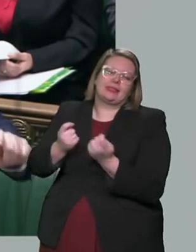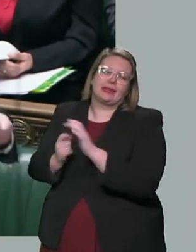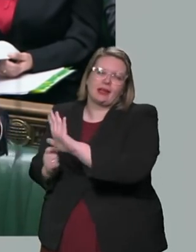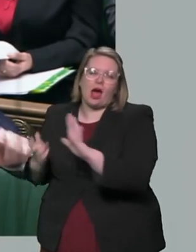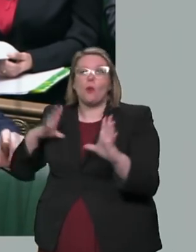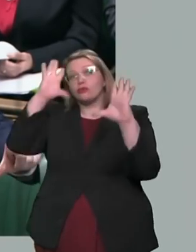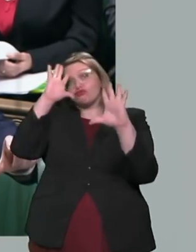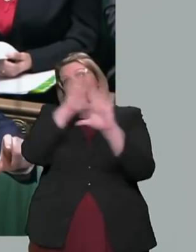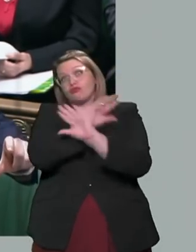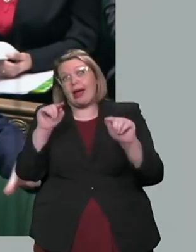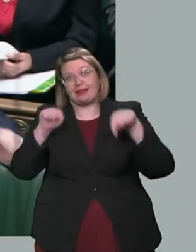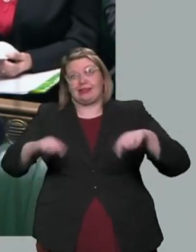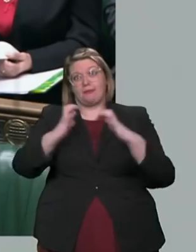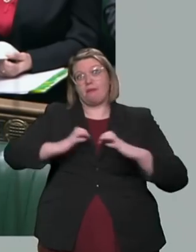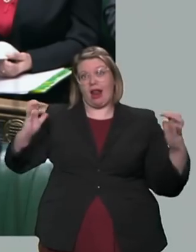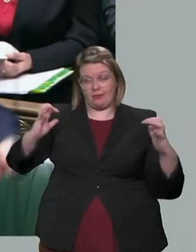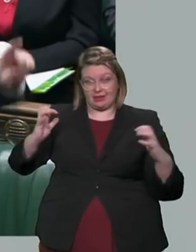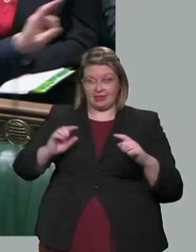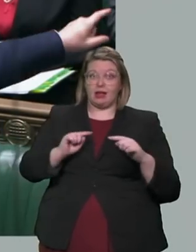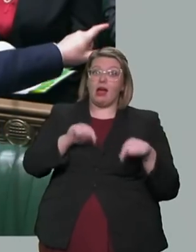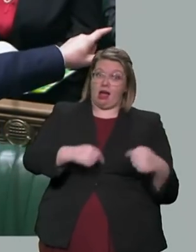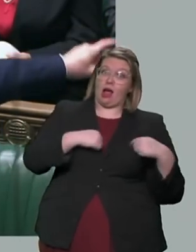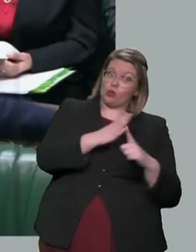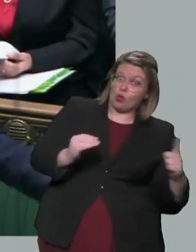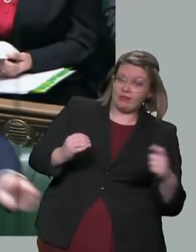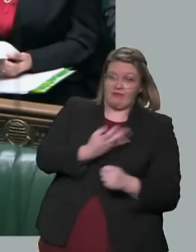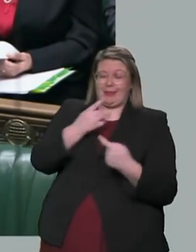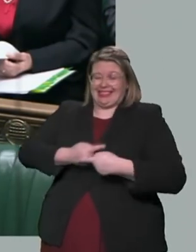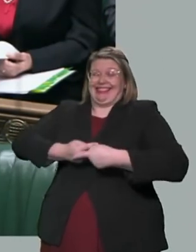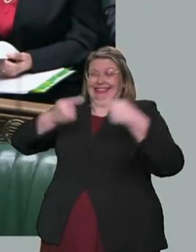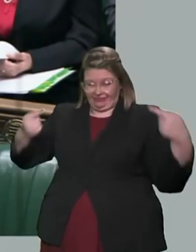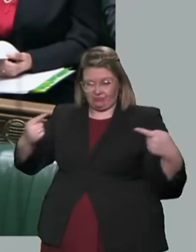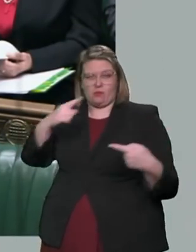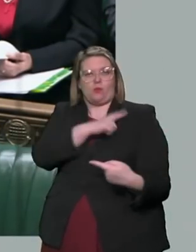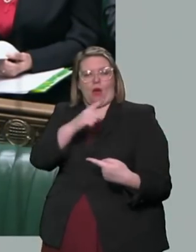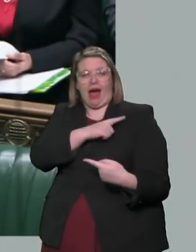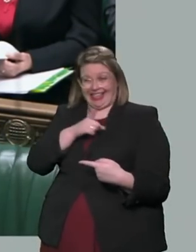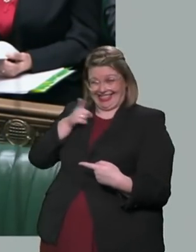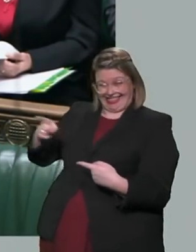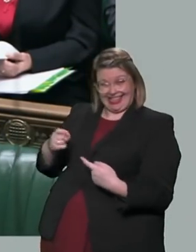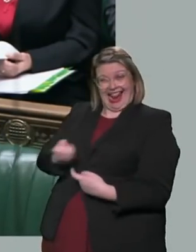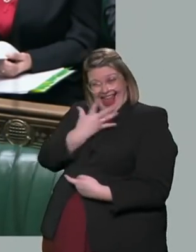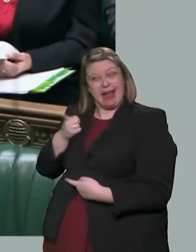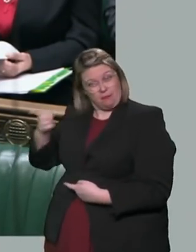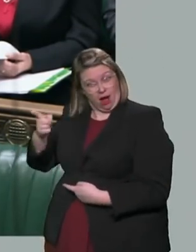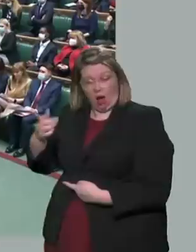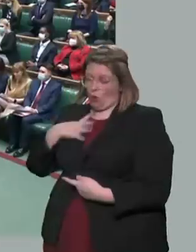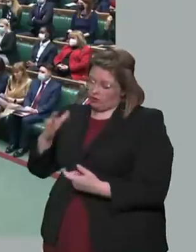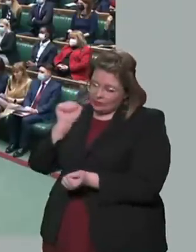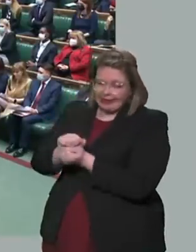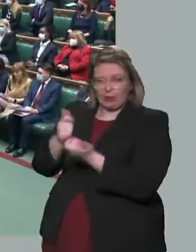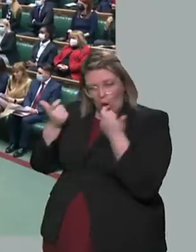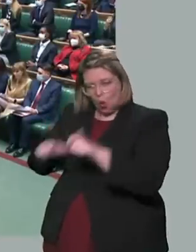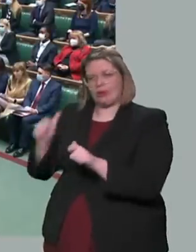the House of the fundamental difference between that party and this government. They would have kept us in lockdown